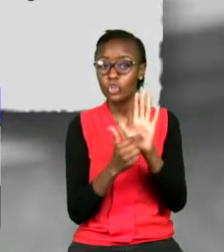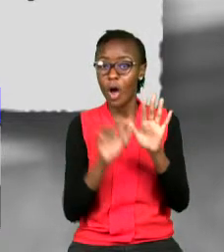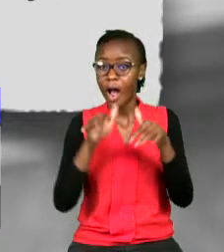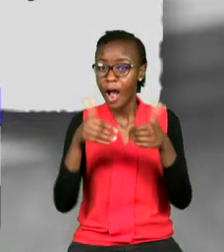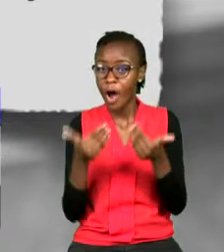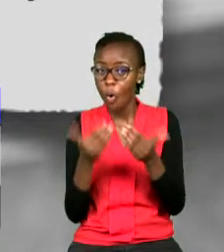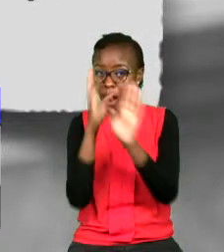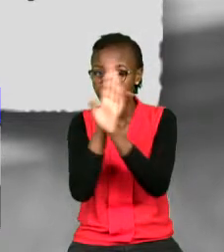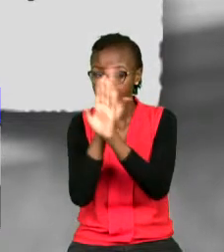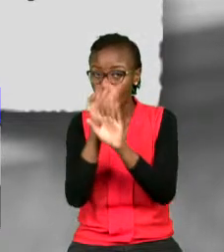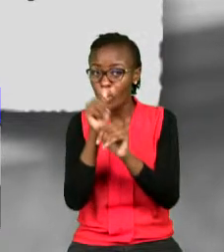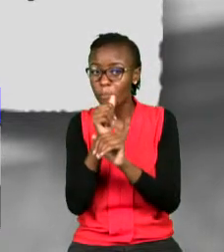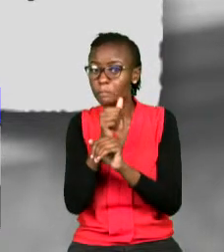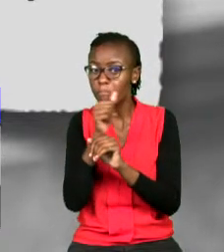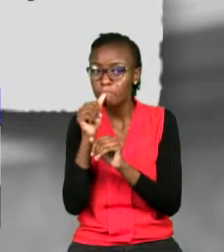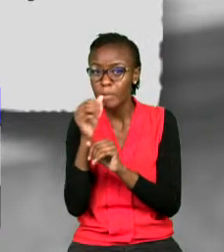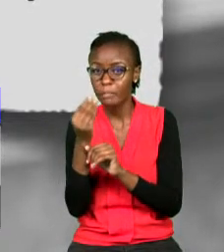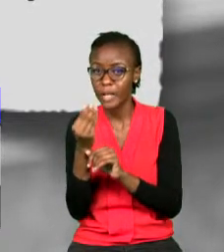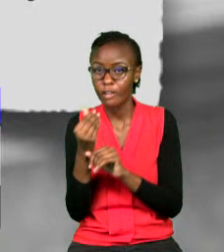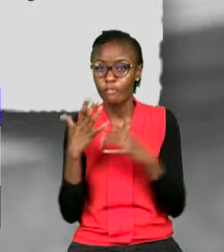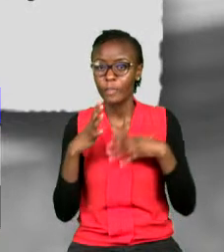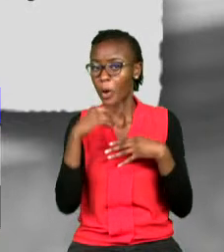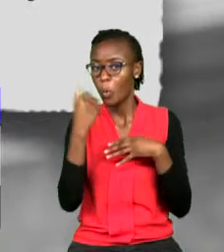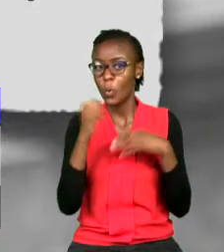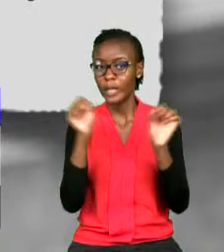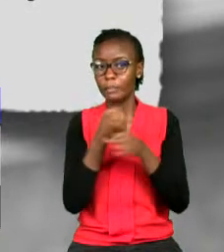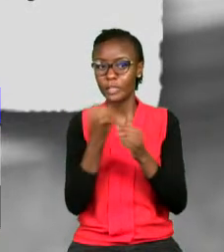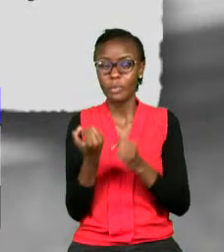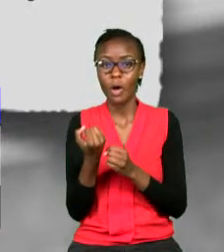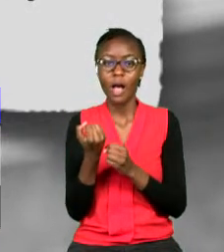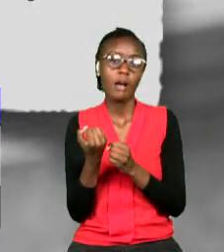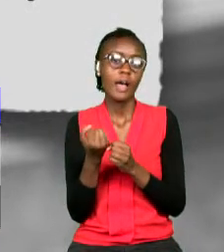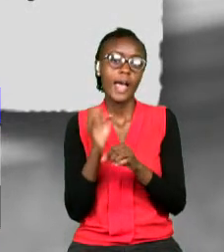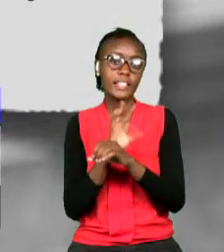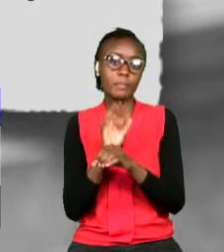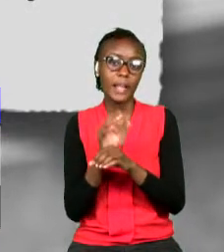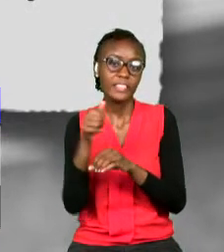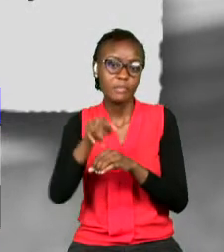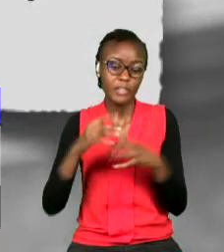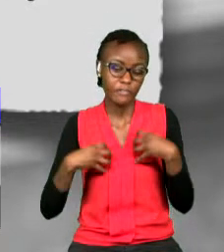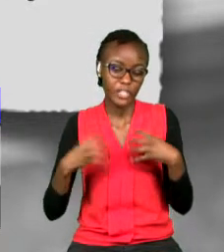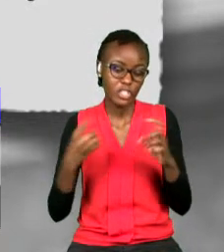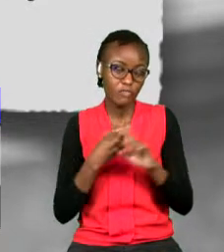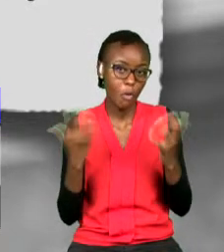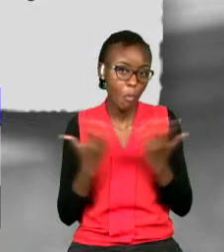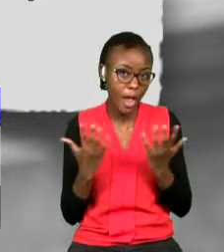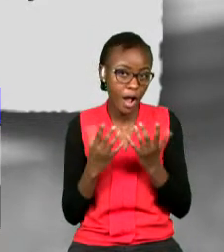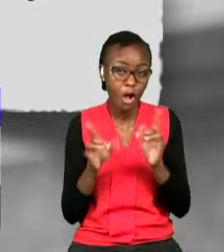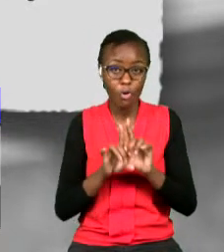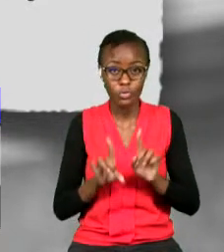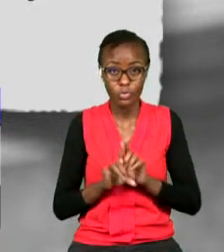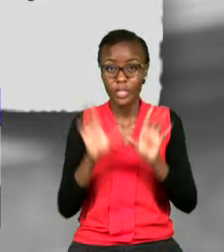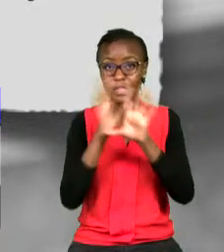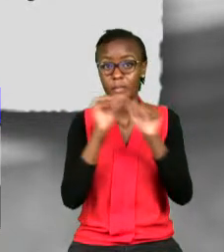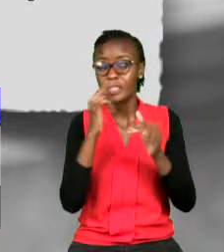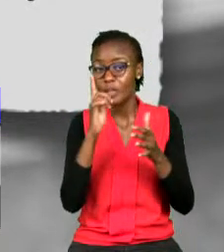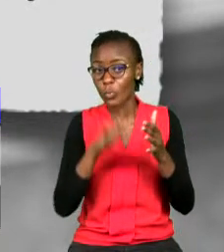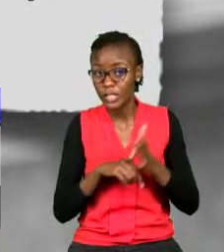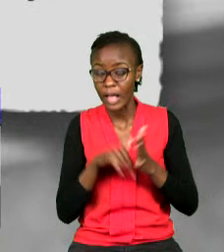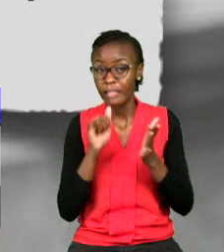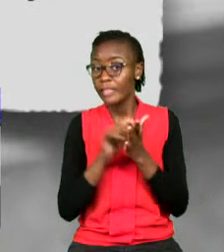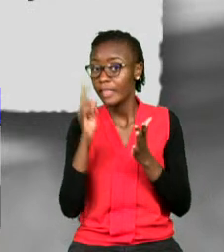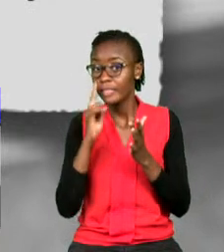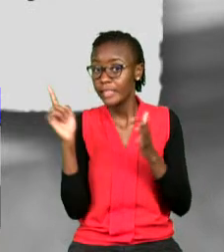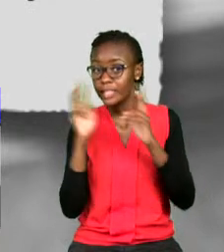and darkness for those who cannot explain their assets or wealth. The president further saying, and I quote, These